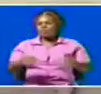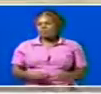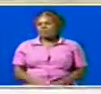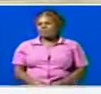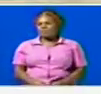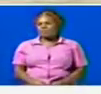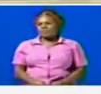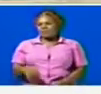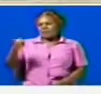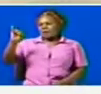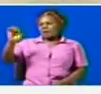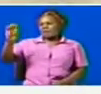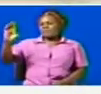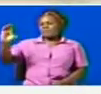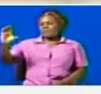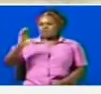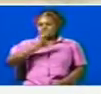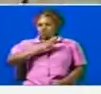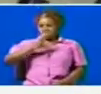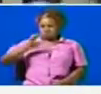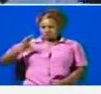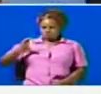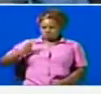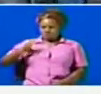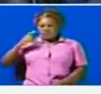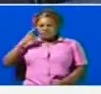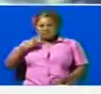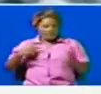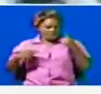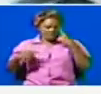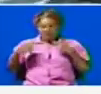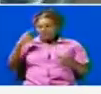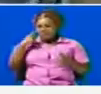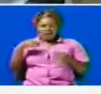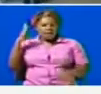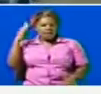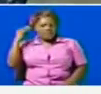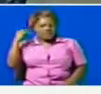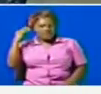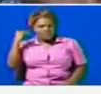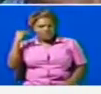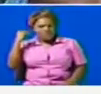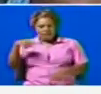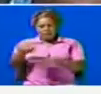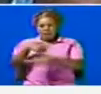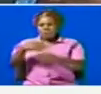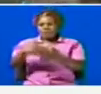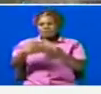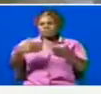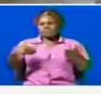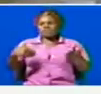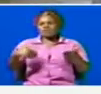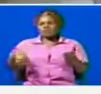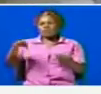Like the Independent Electoral and Boundaries Commission heard the cry of the NASA resistance movement just hours before the earlier